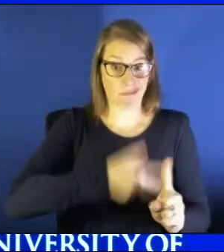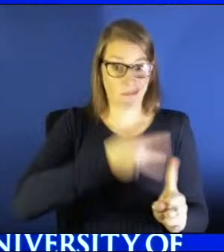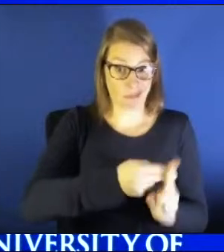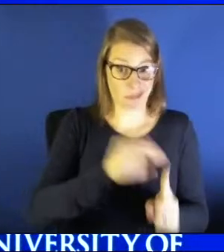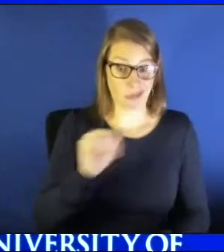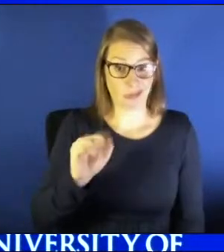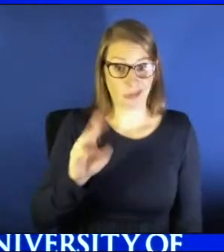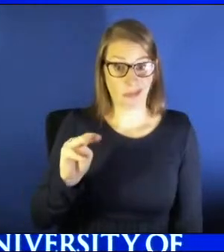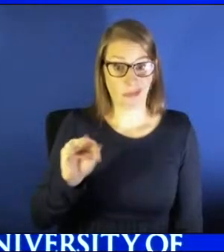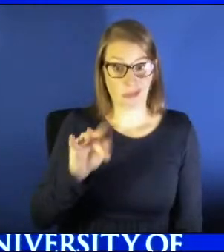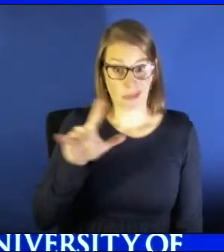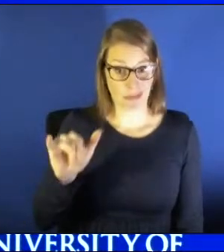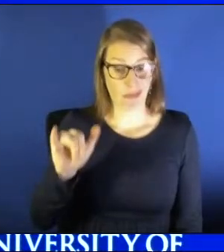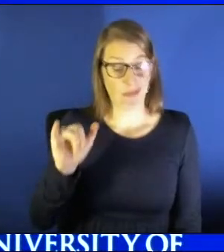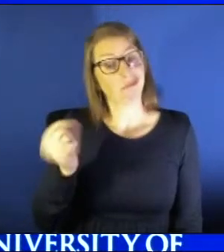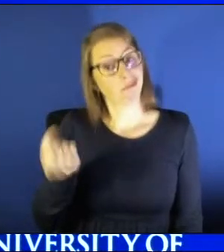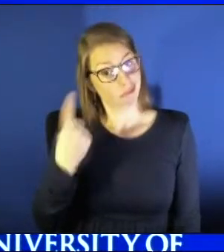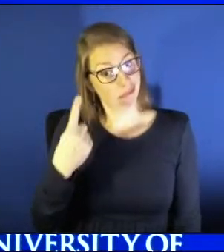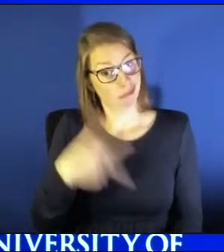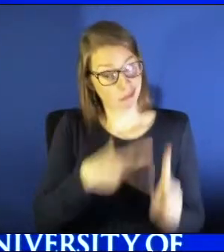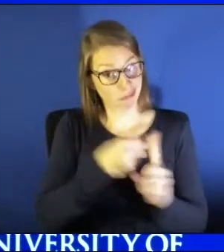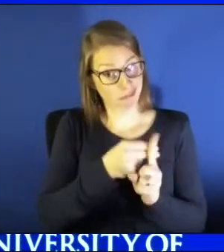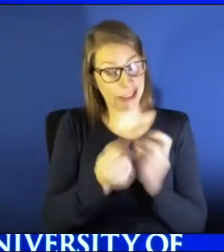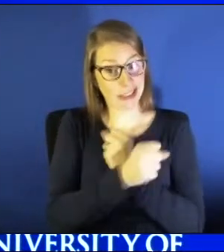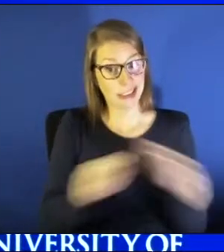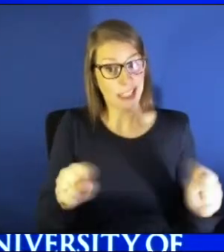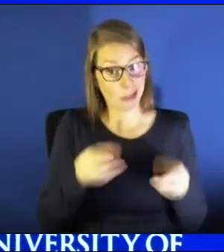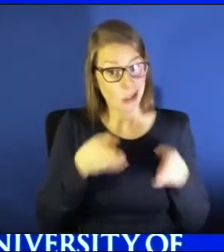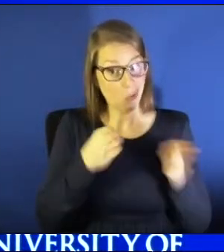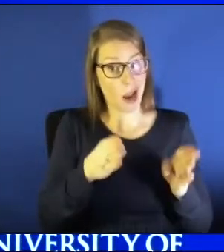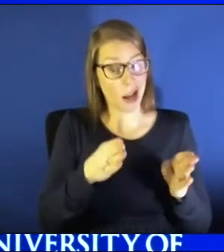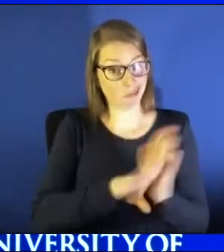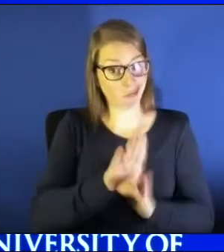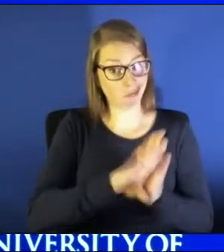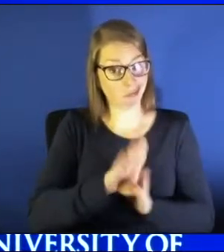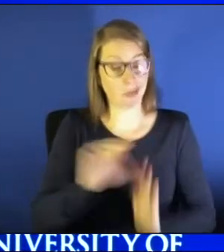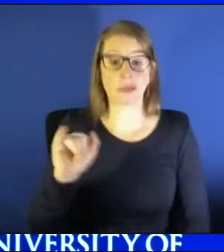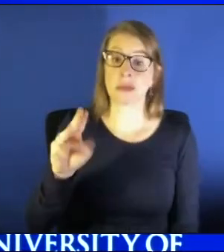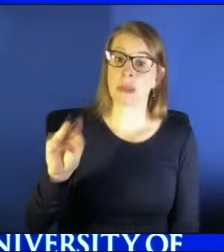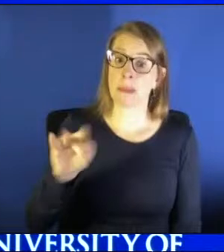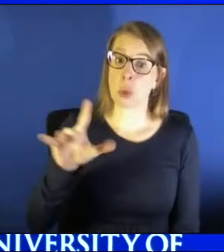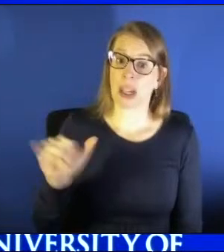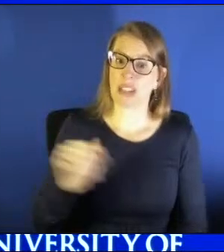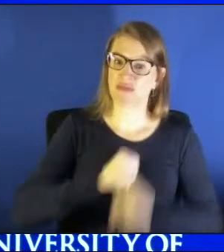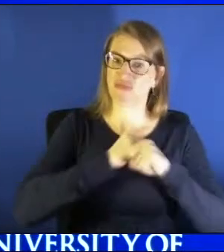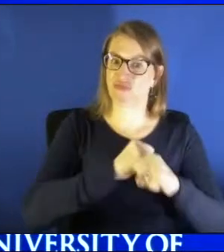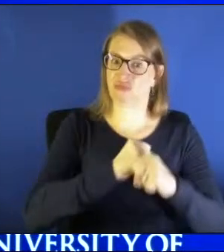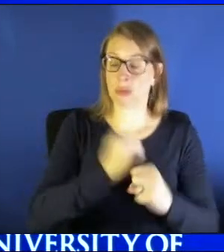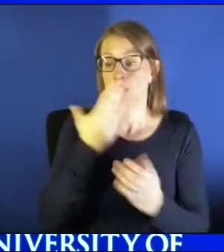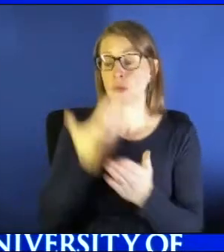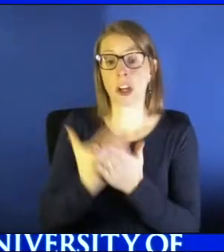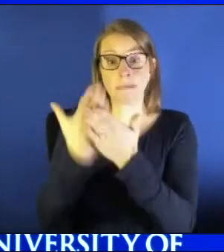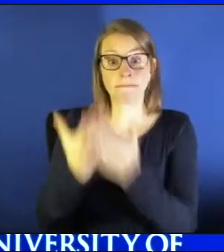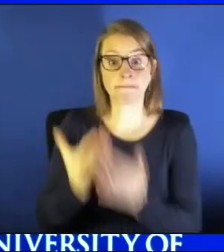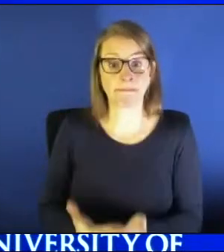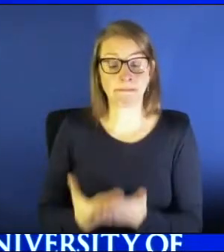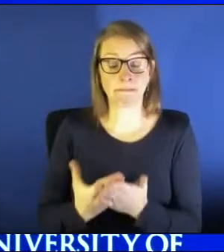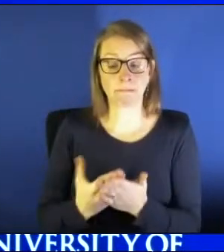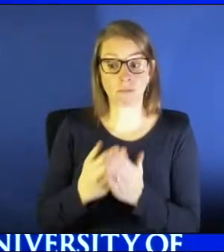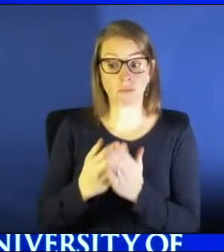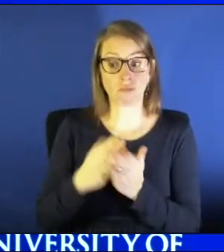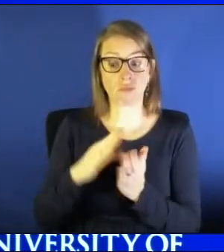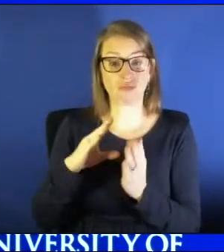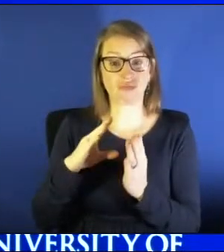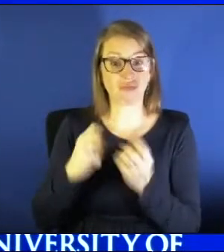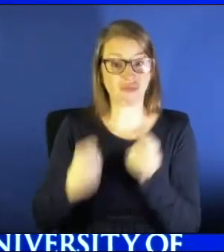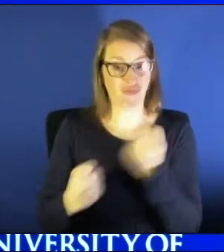know vaccination is the safest way to get immunity, but we continue to have good evidence to support the fact that when you have vaccination and